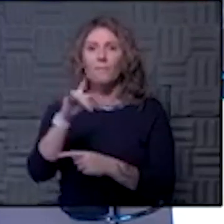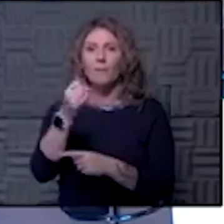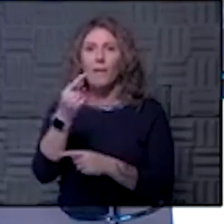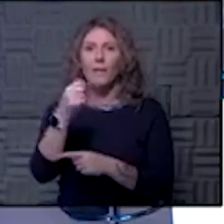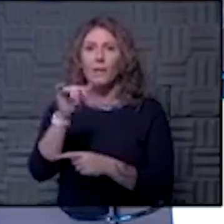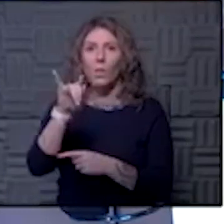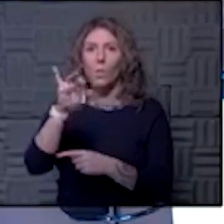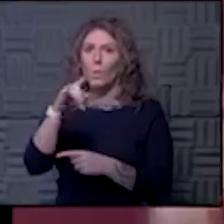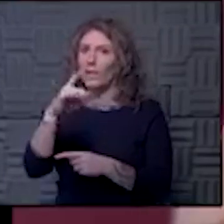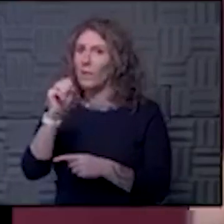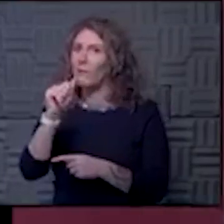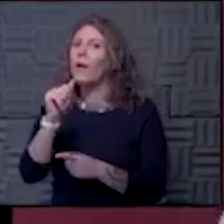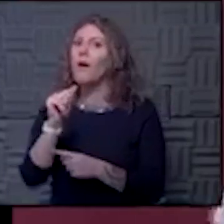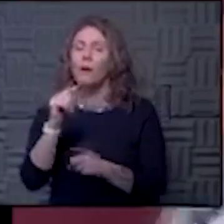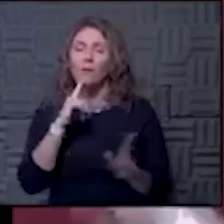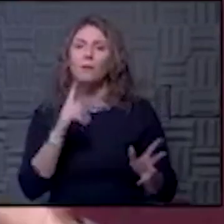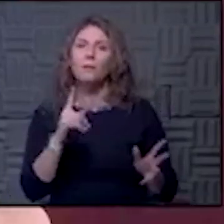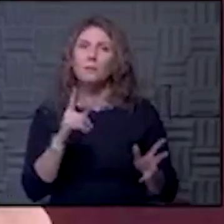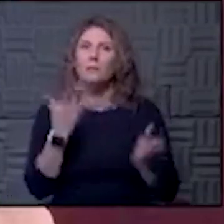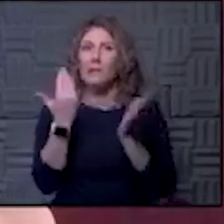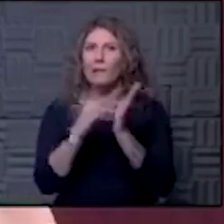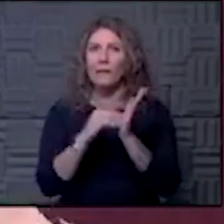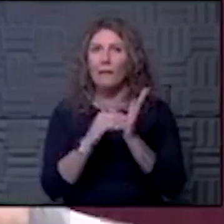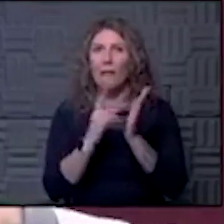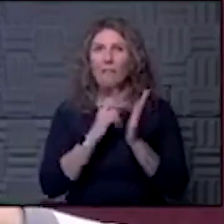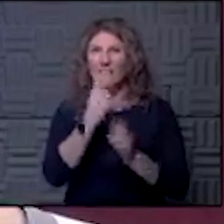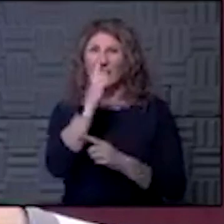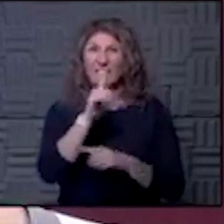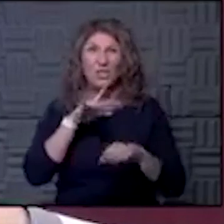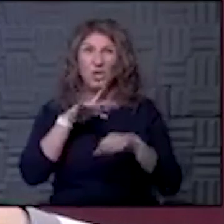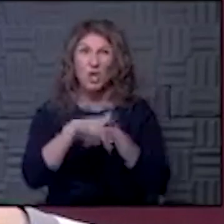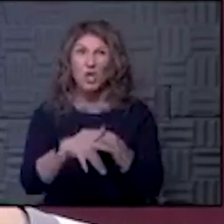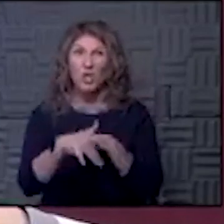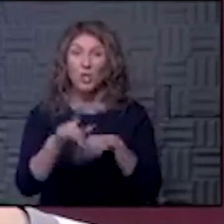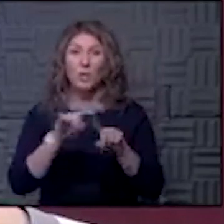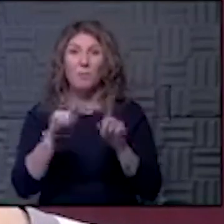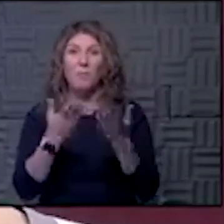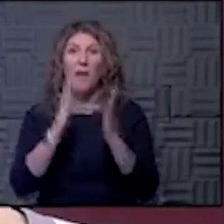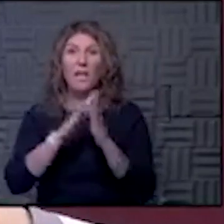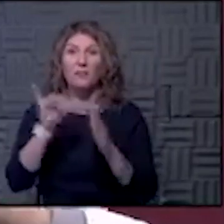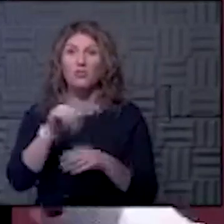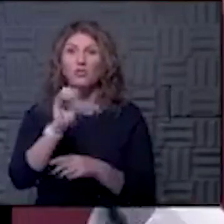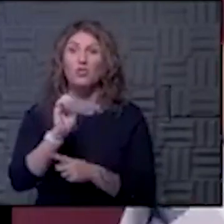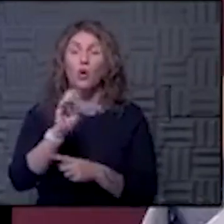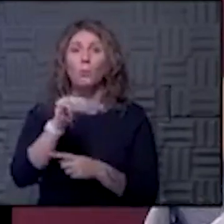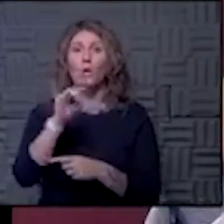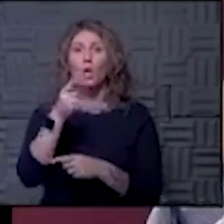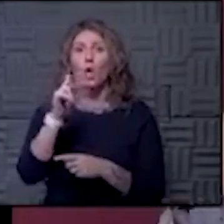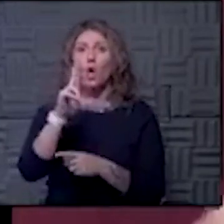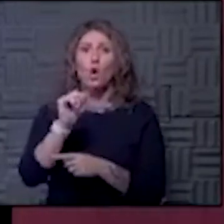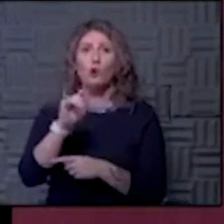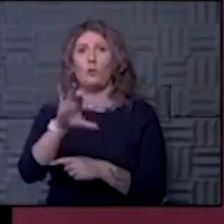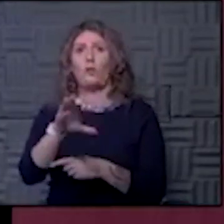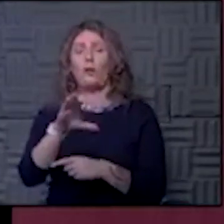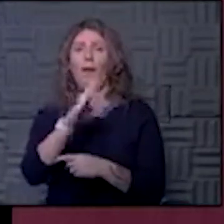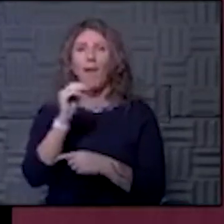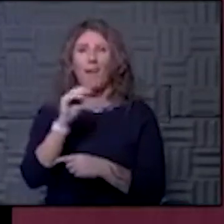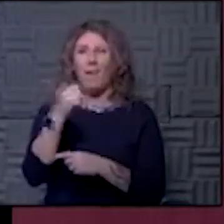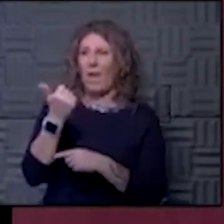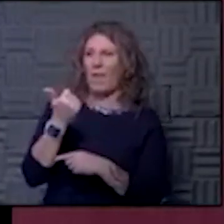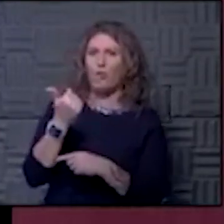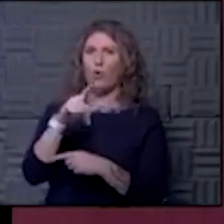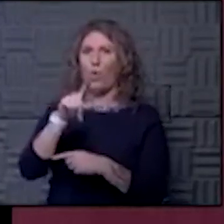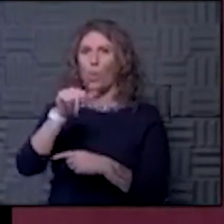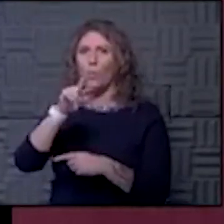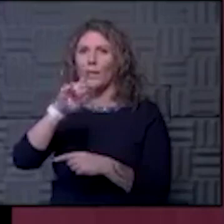lymphocytic leukemia. So you may. So again, we don't. I think it's just too early. Although we should ask Joel McGurk or one of our other leukemia experts about that.